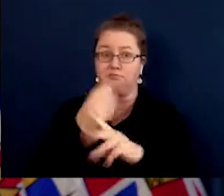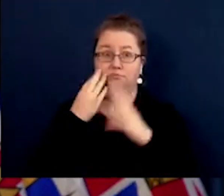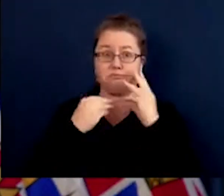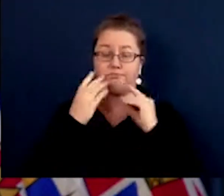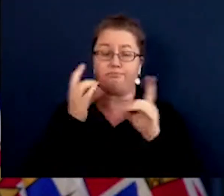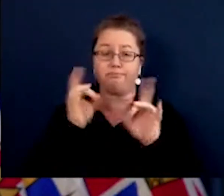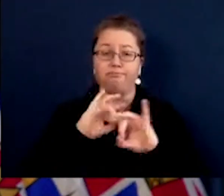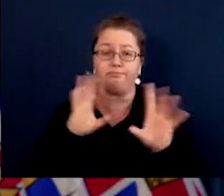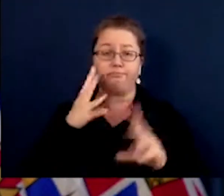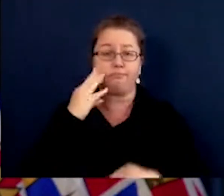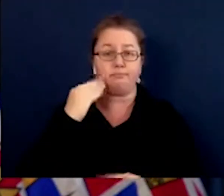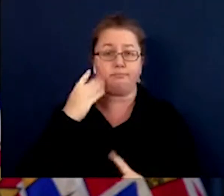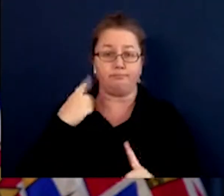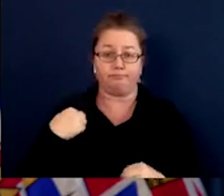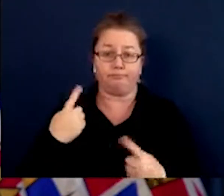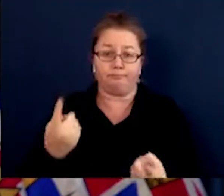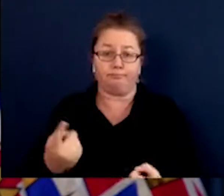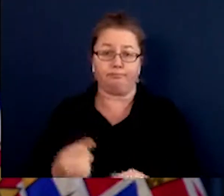province.